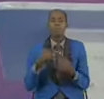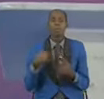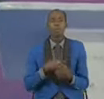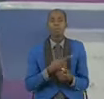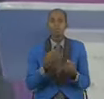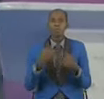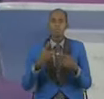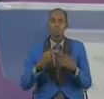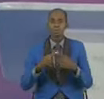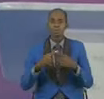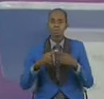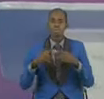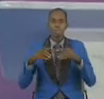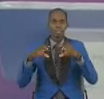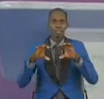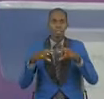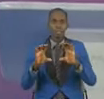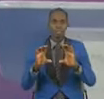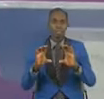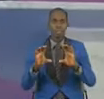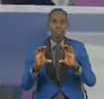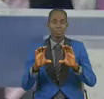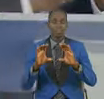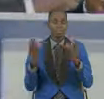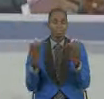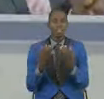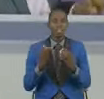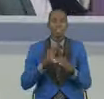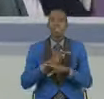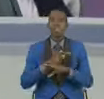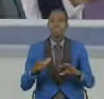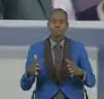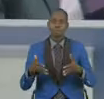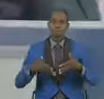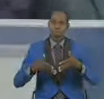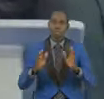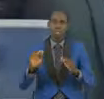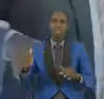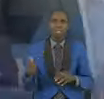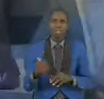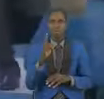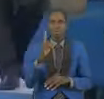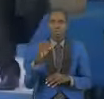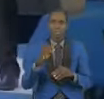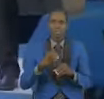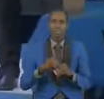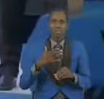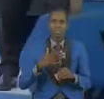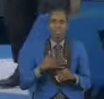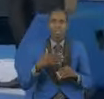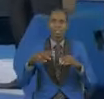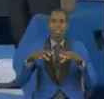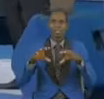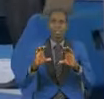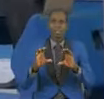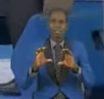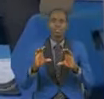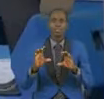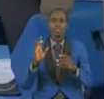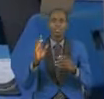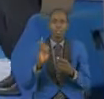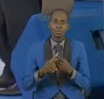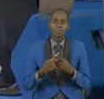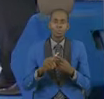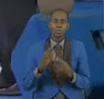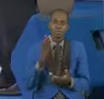ever permit anyone in my class to shut me down by